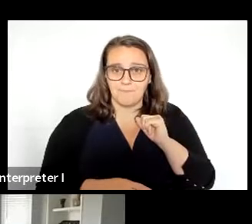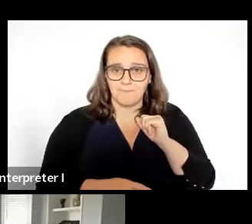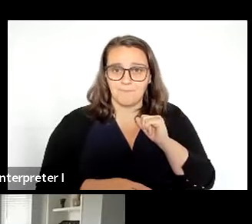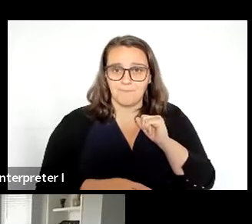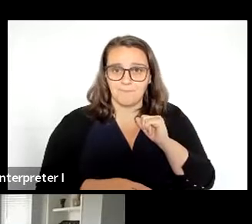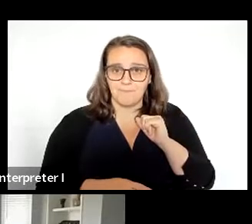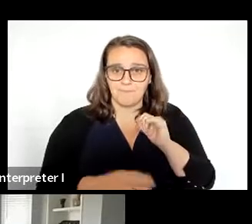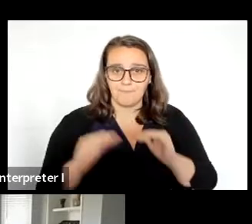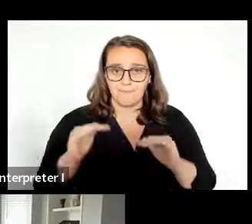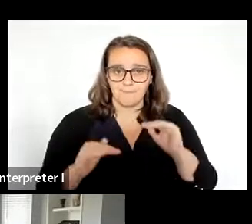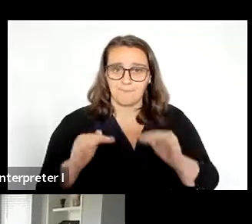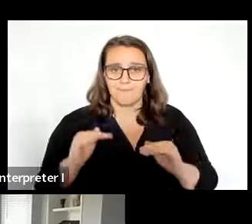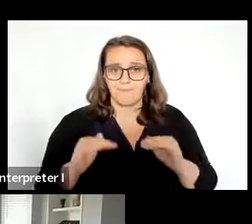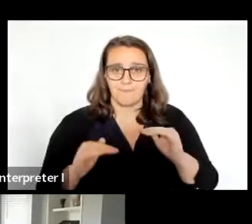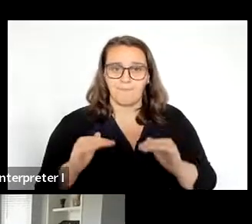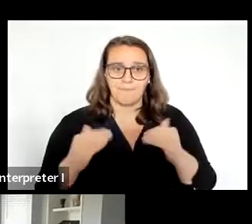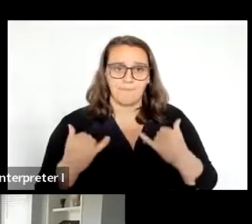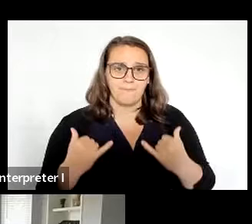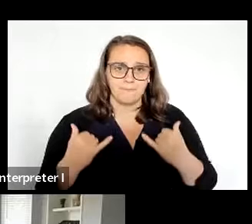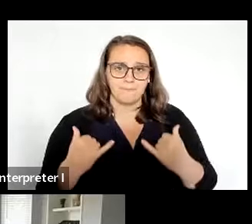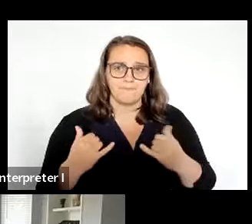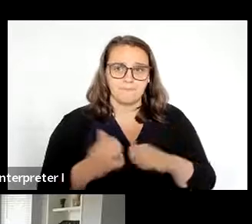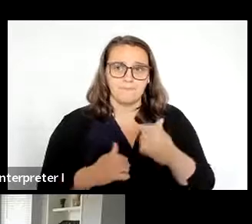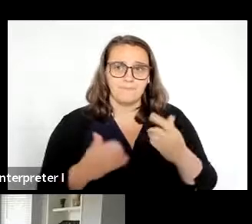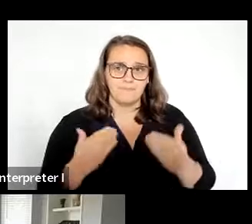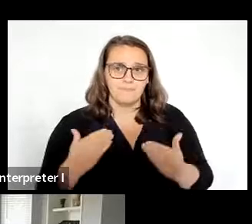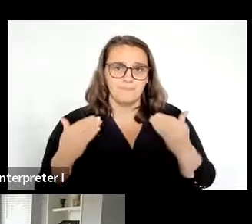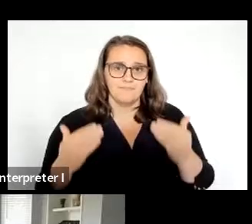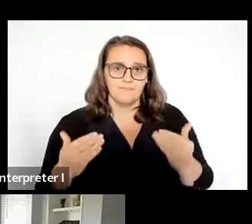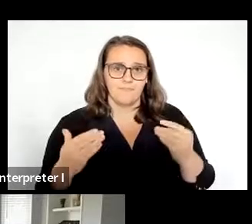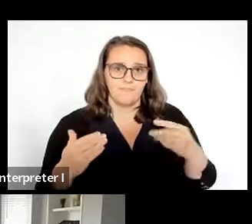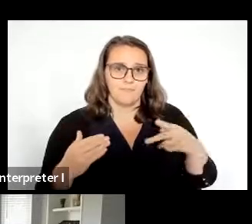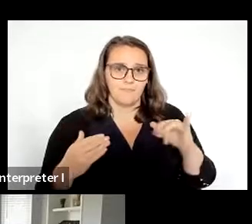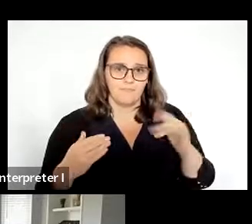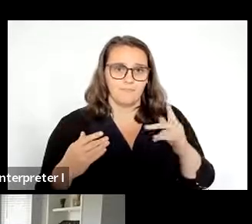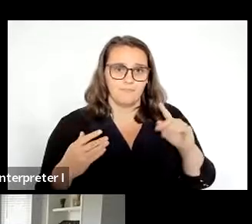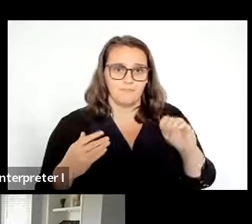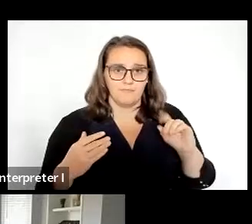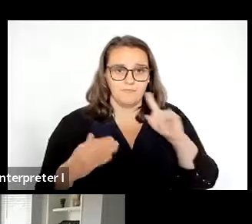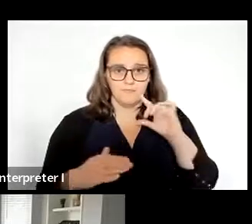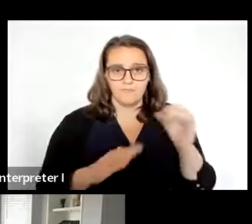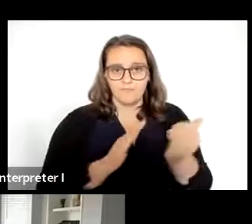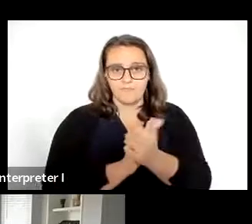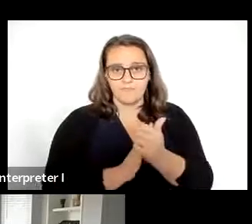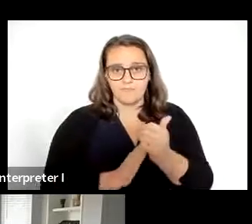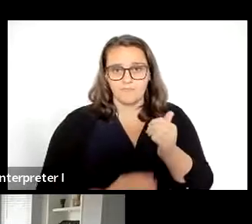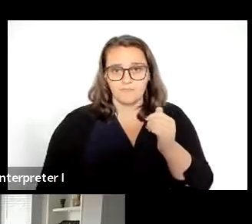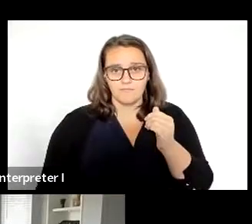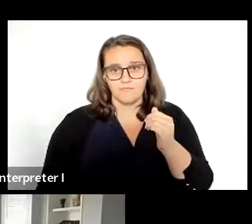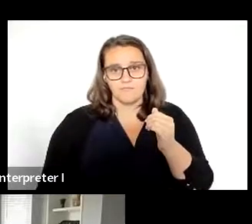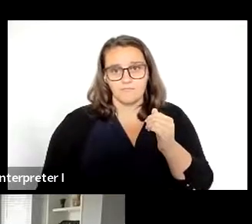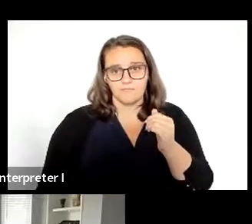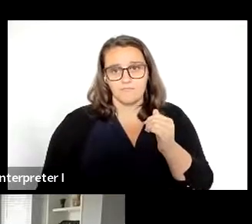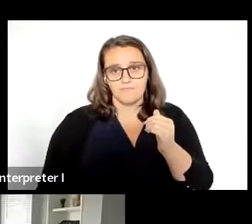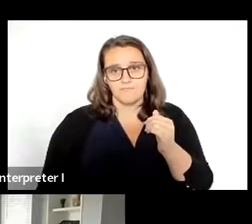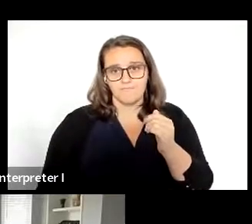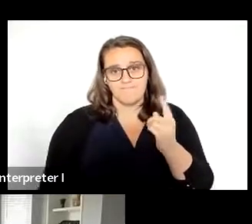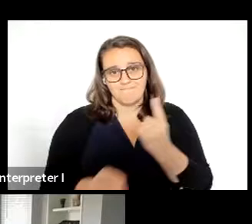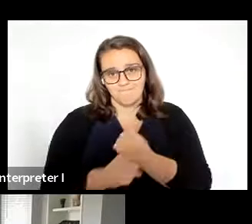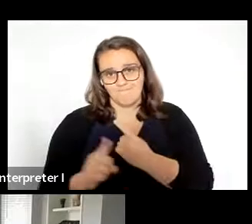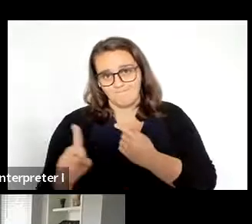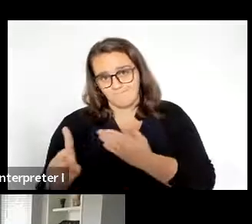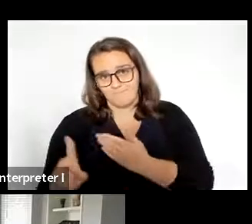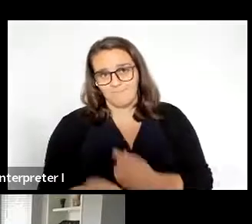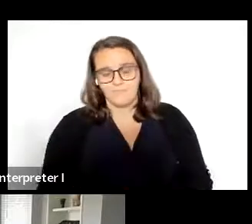striking the balance here today and how we need to move forward, I think Councilmember Pinto amendment does kind of move in the right direction.